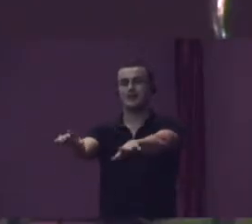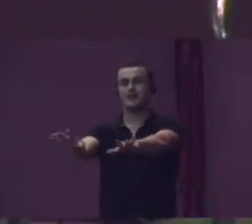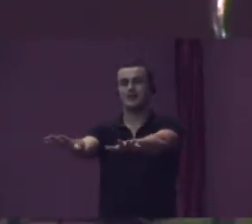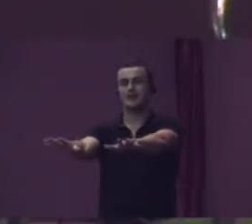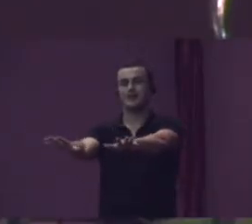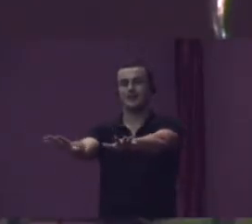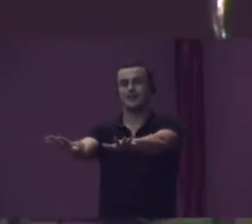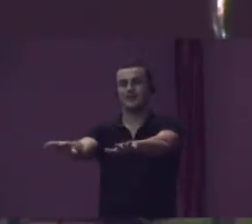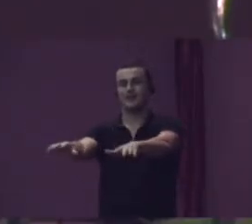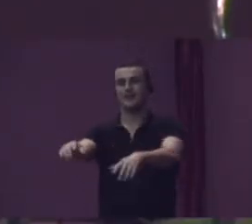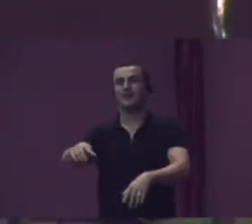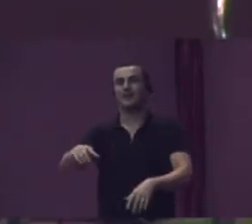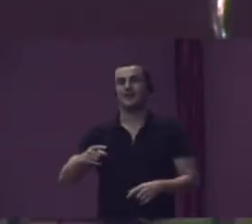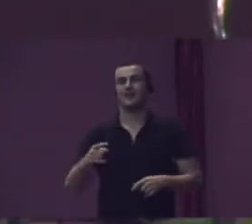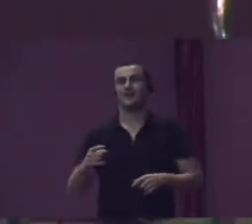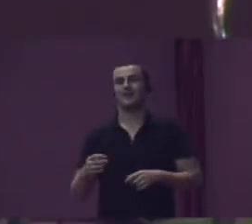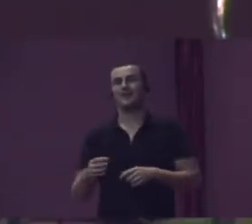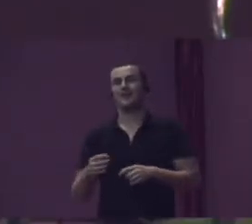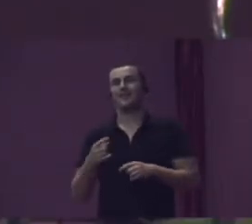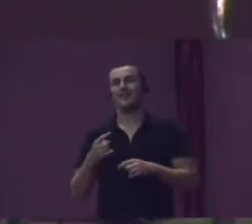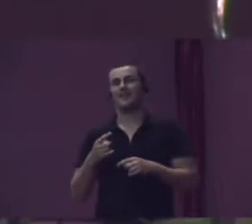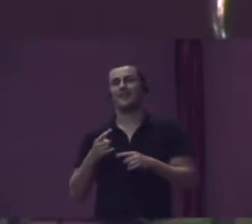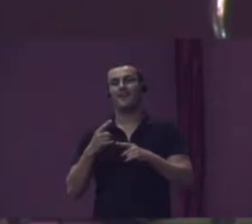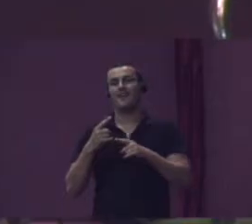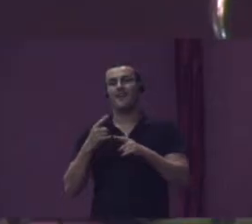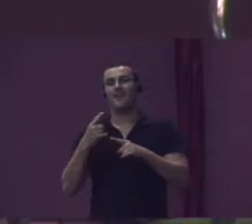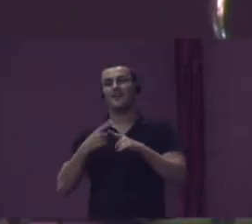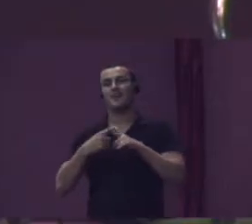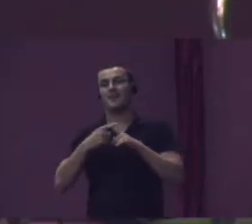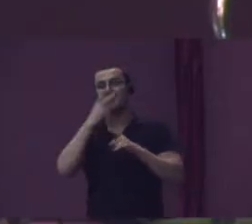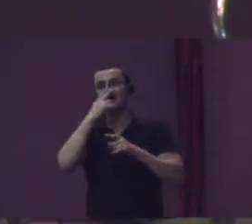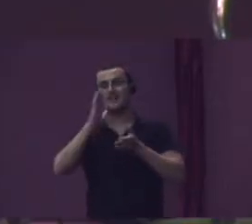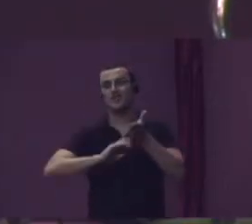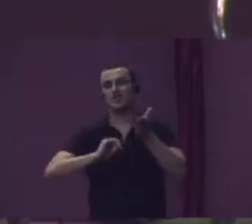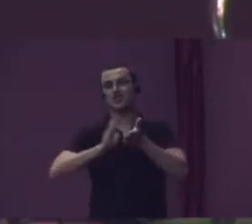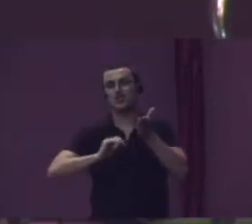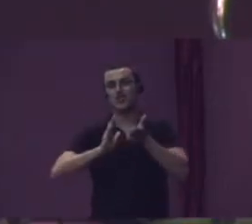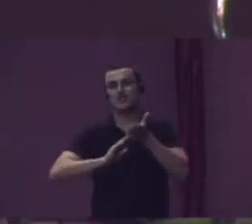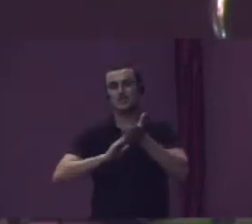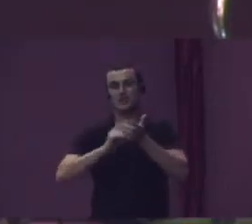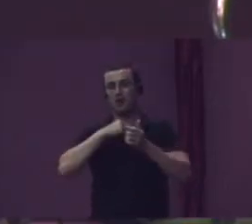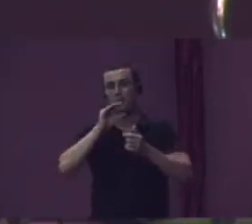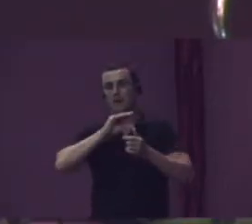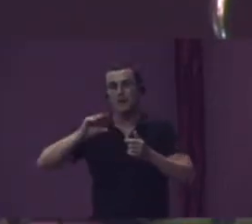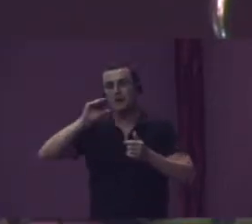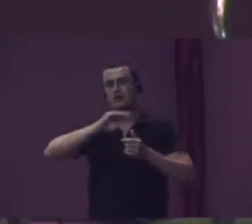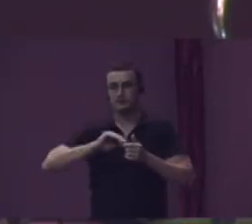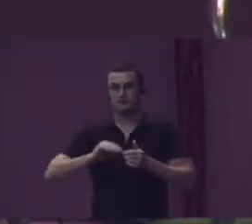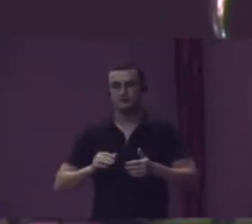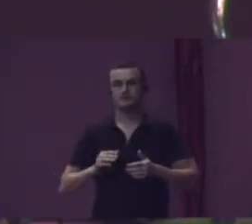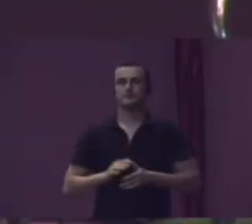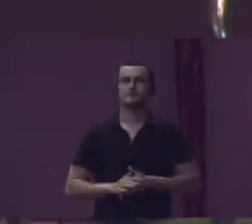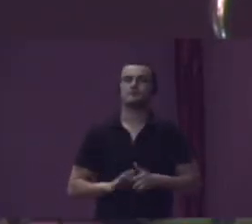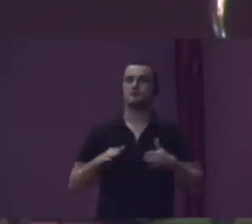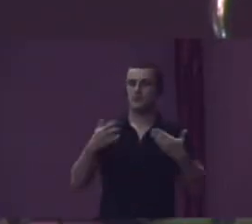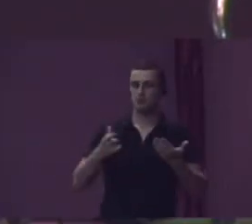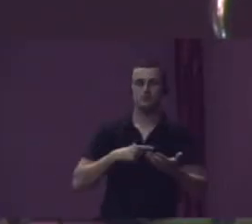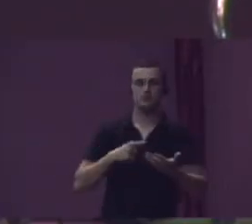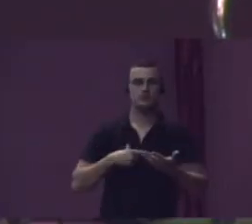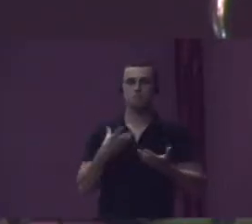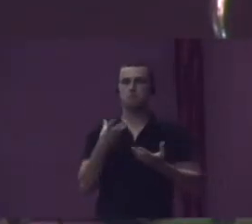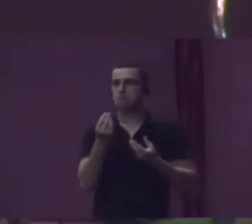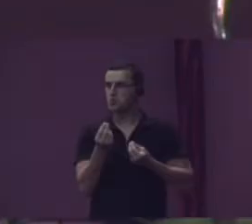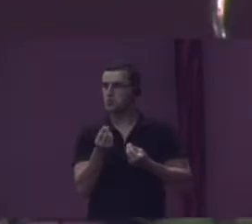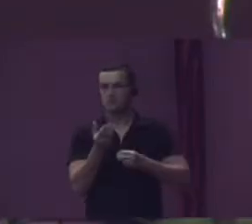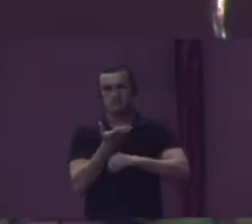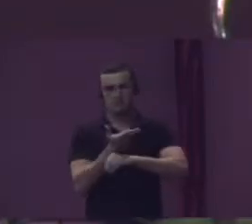Institutionally based knowledge consolidated its power. Many practices that had once occupied relatively isolated